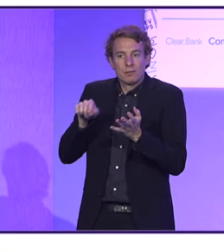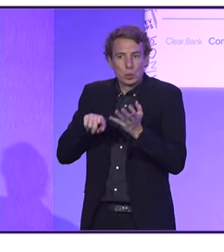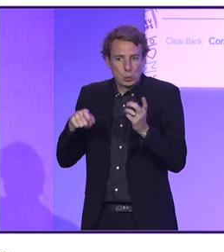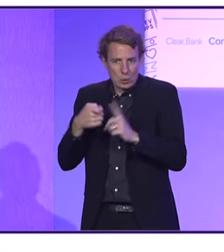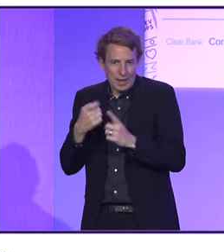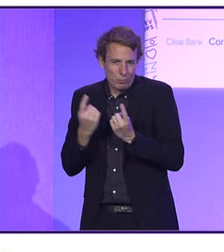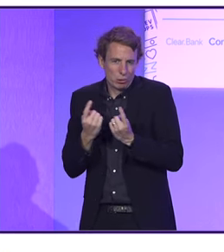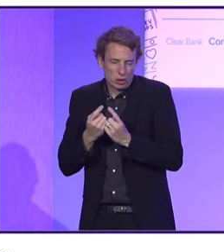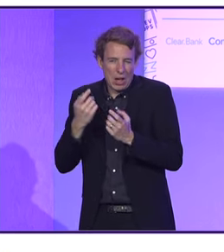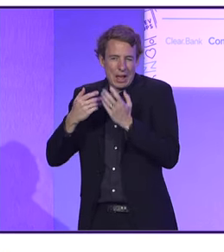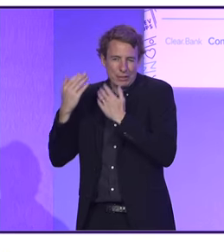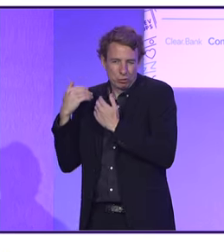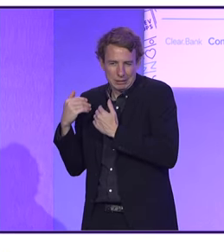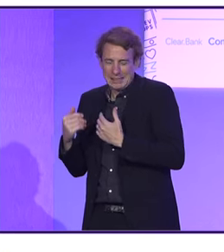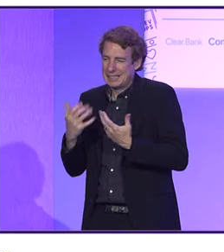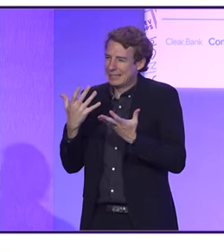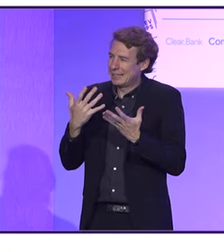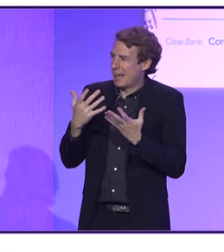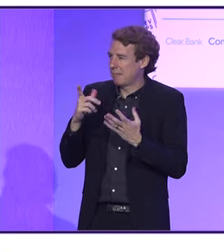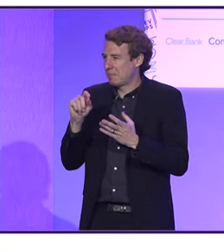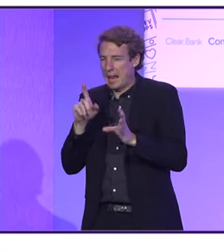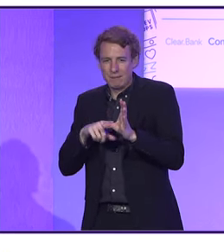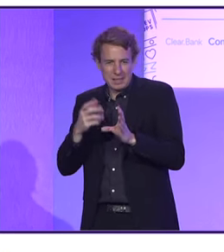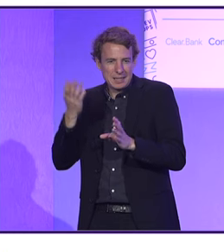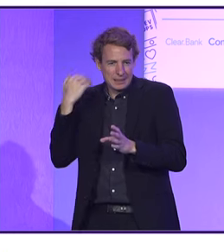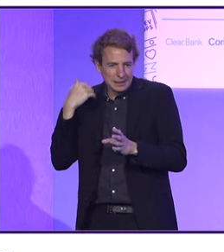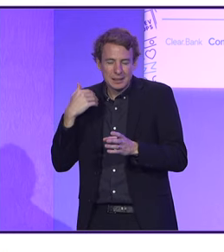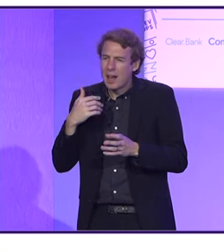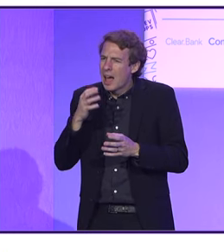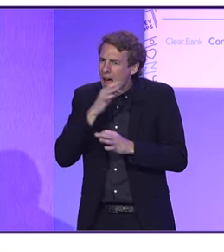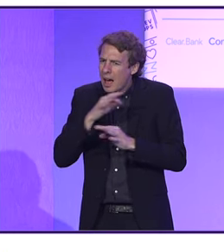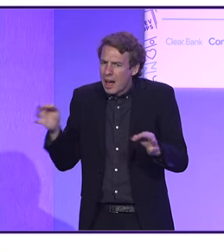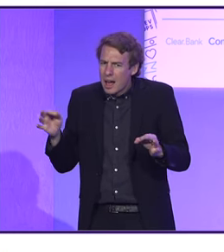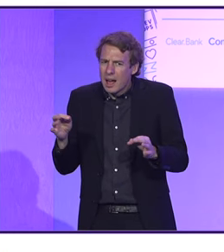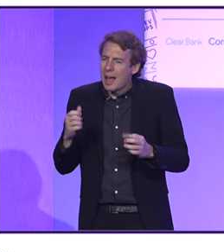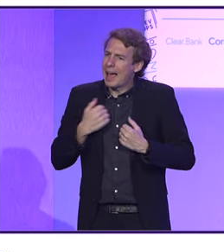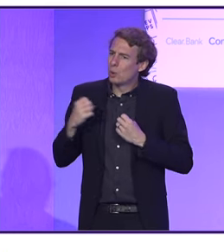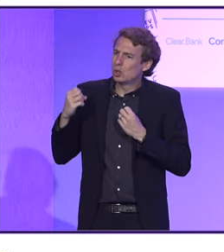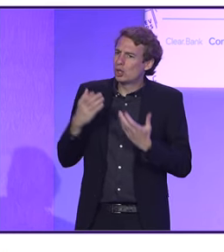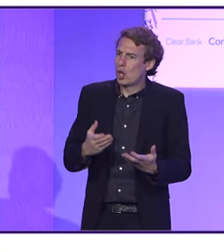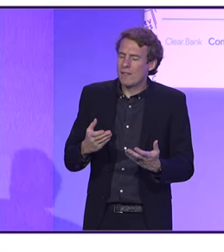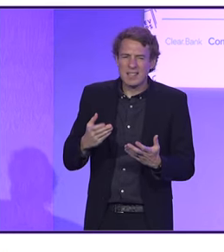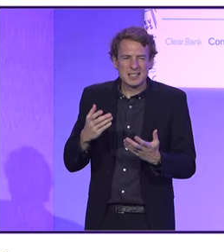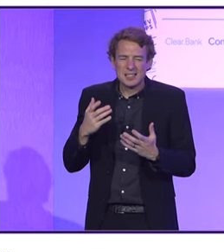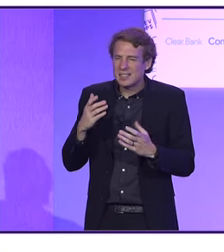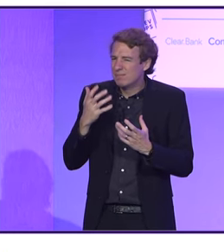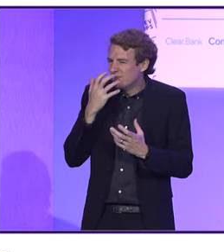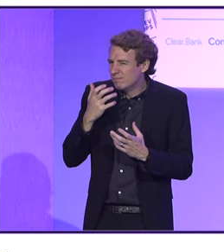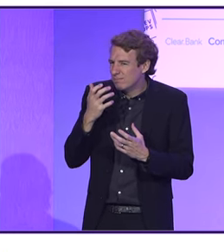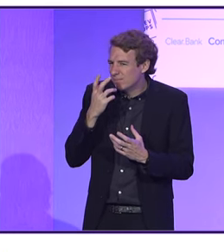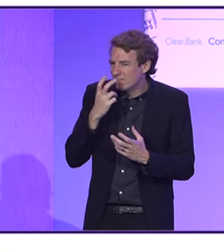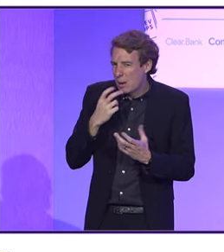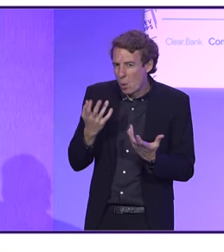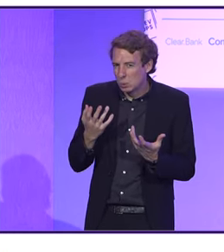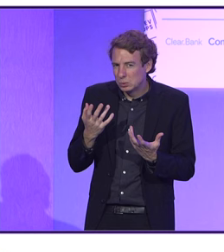GovUK is about 10, 11 years old. I'm kind of interested of the people in the audience. How old are the services we support? So I guess most people here probably